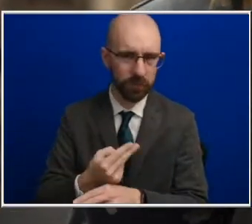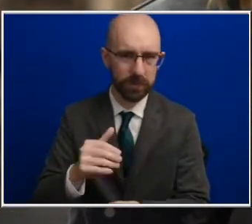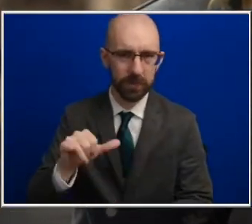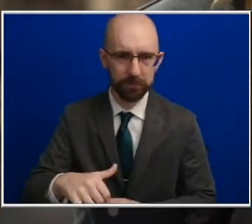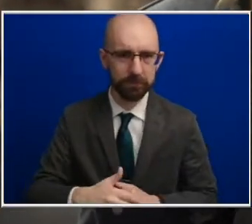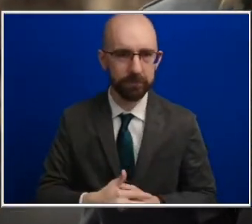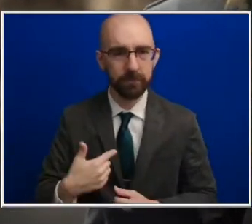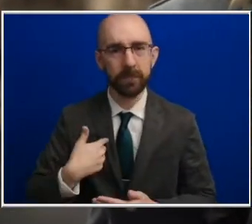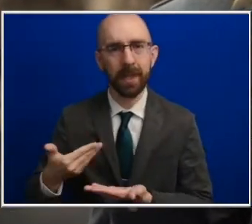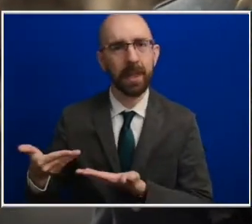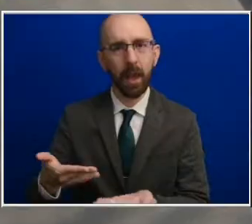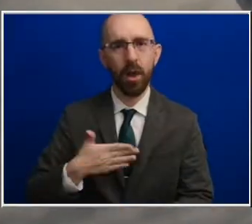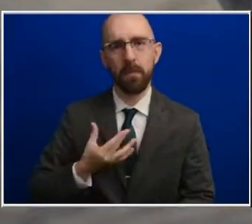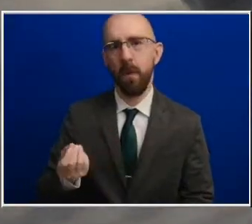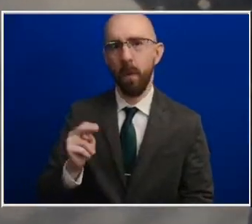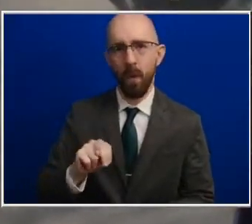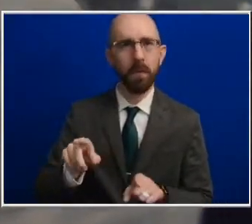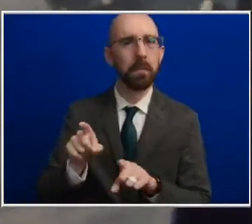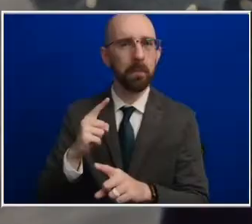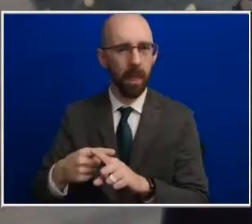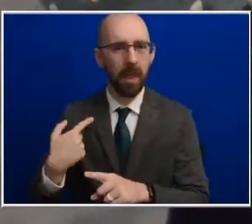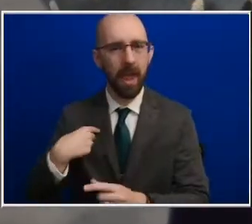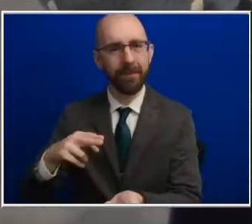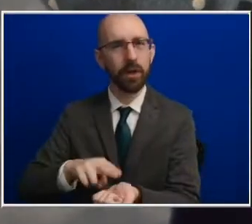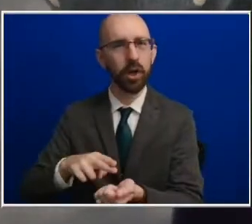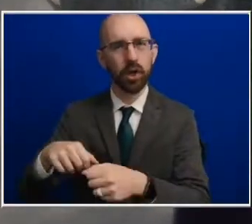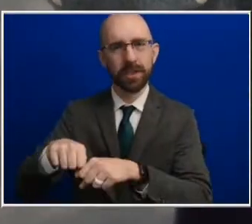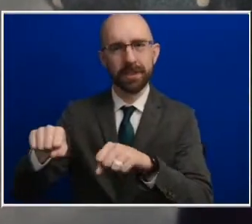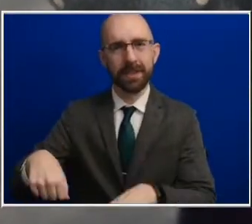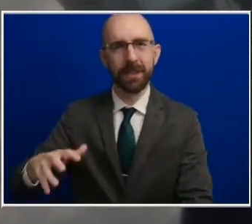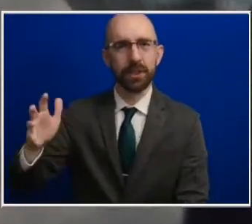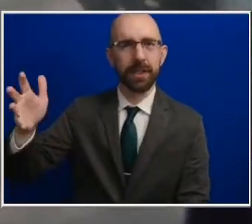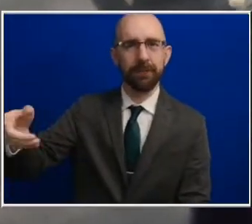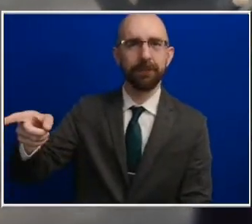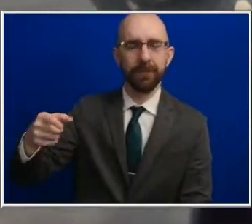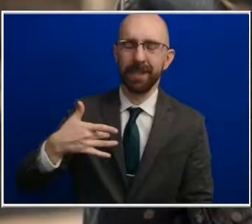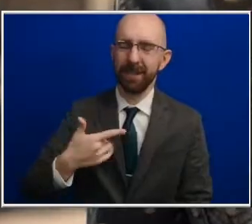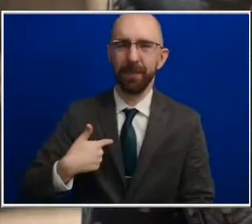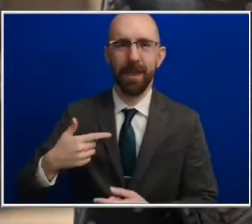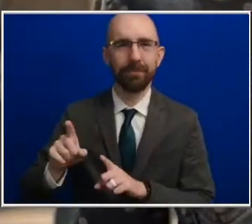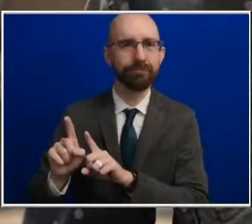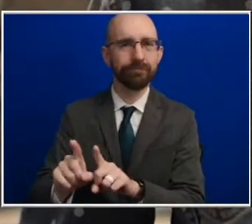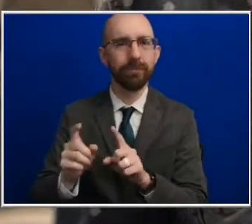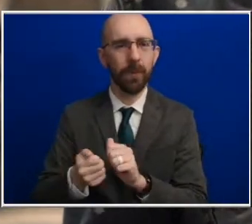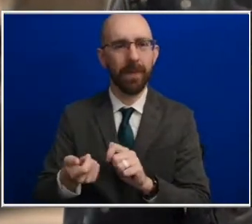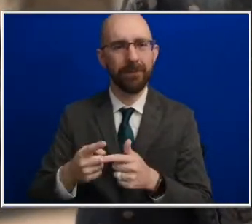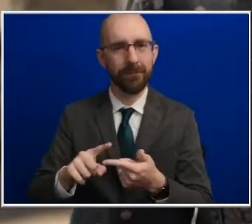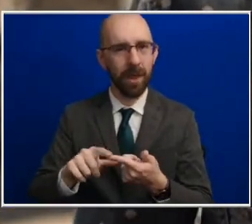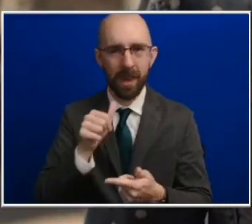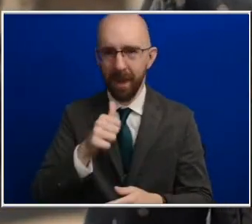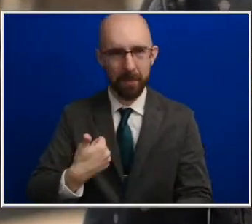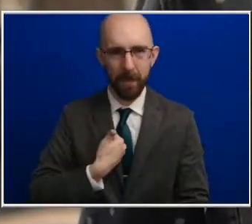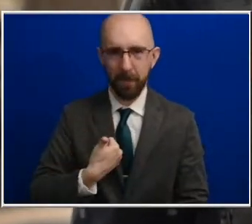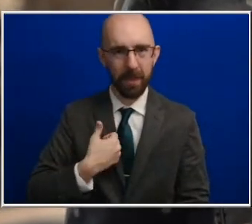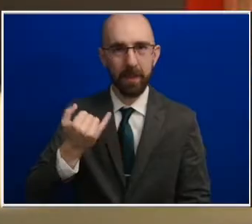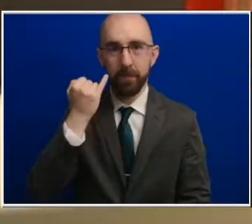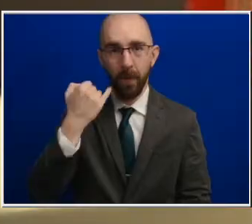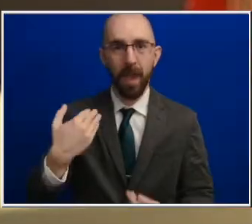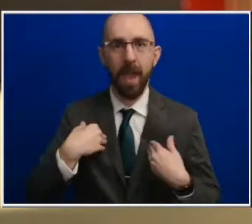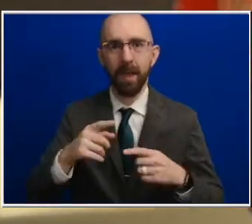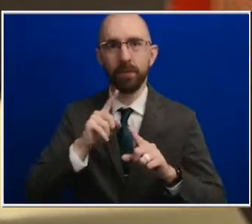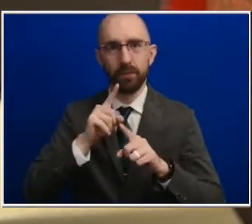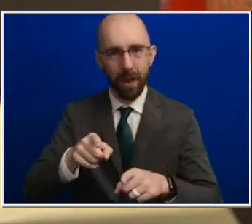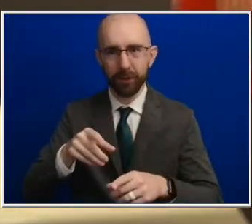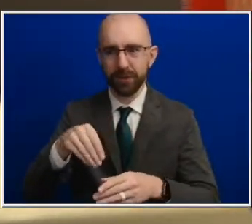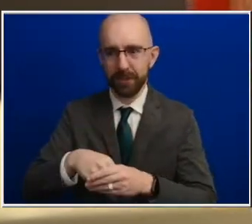keep one in the nurse's station, and I normally walk around with a friend at school, not by myself in case I were to react in the hallway. I have